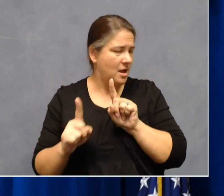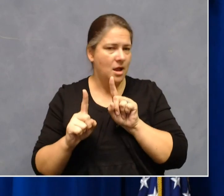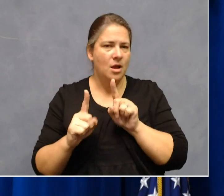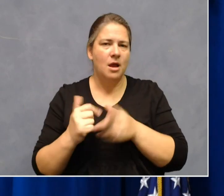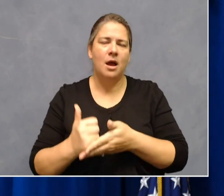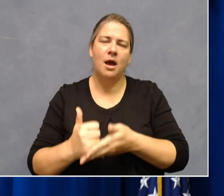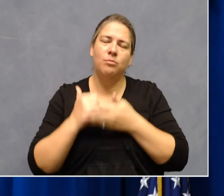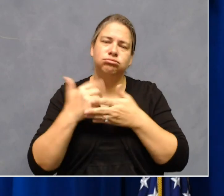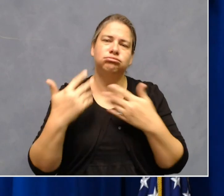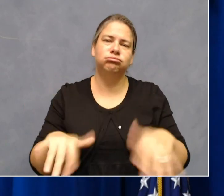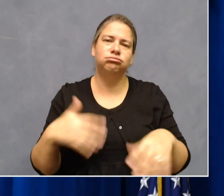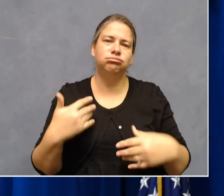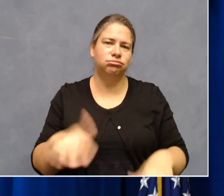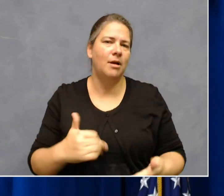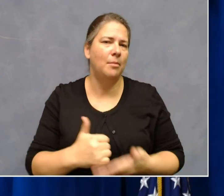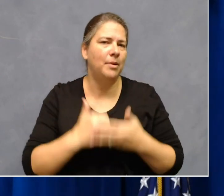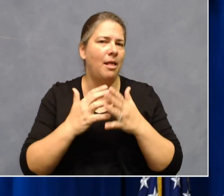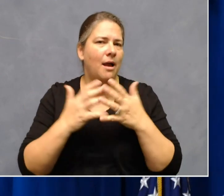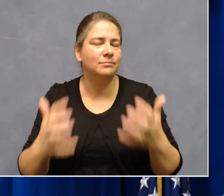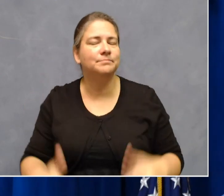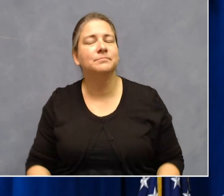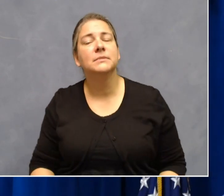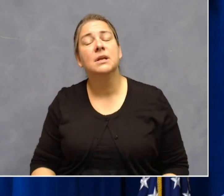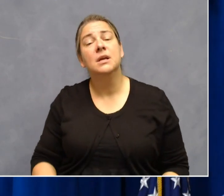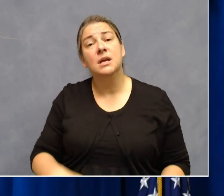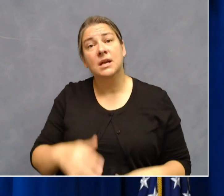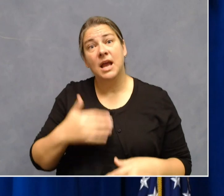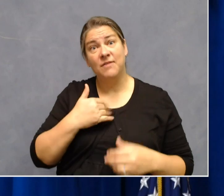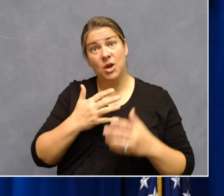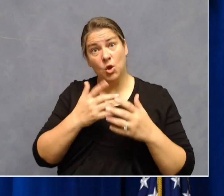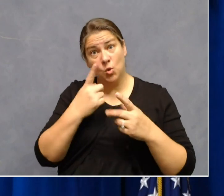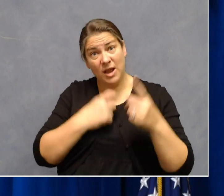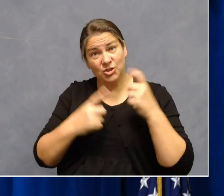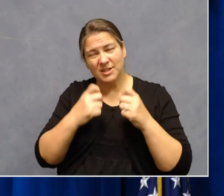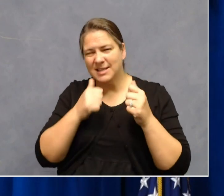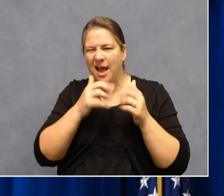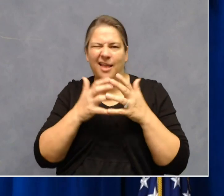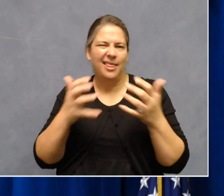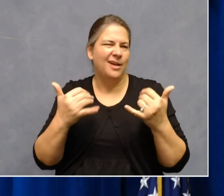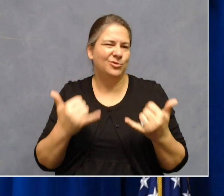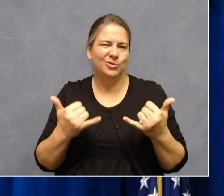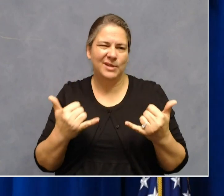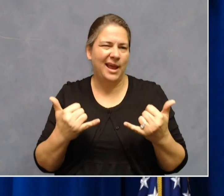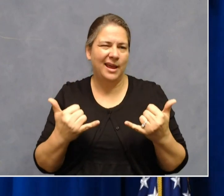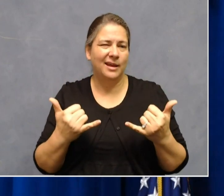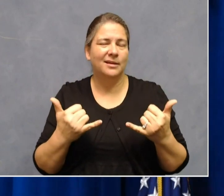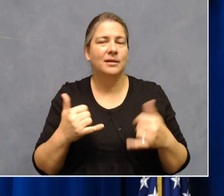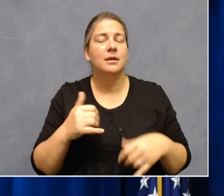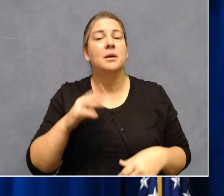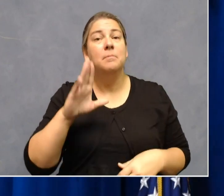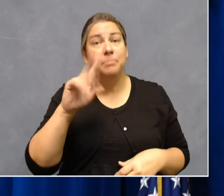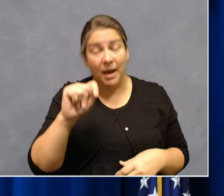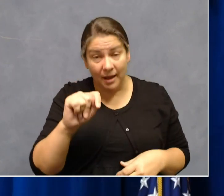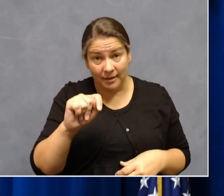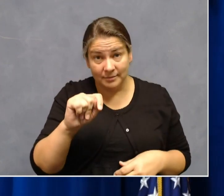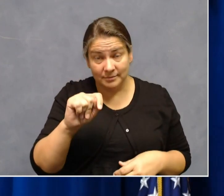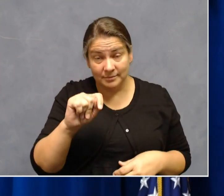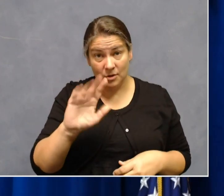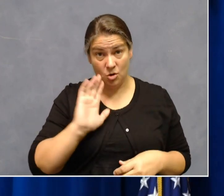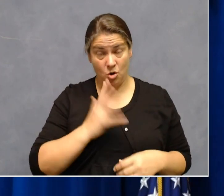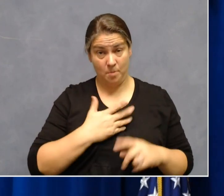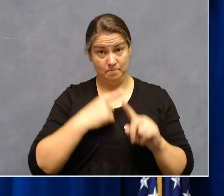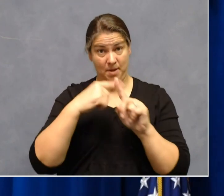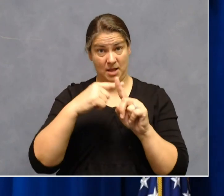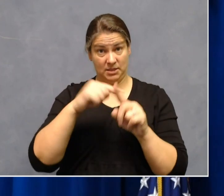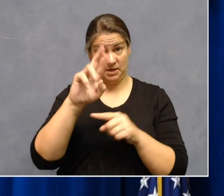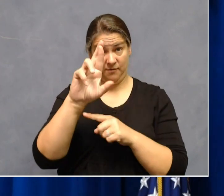have a lot of questions today. And remember, this change in the positivity rate calculation, which Dr. Stack